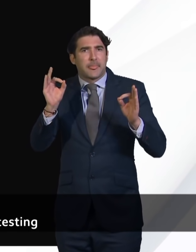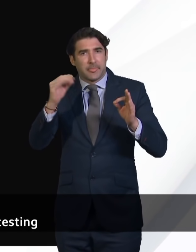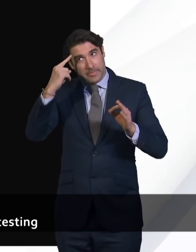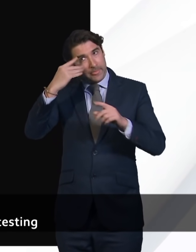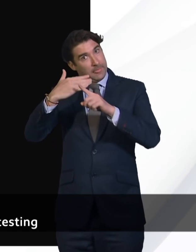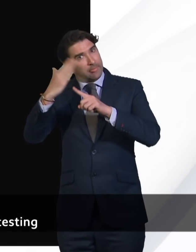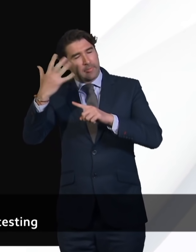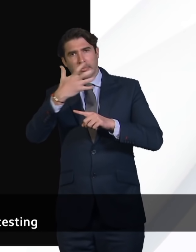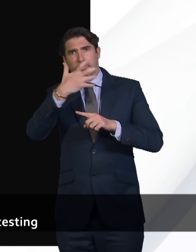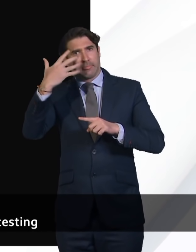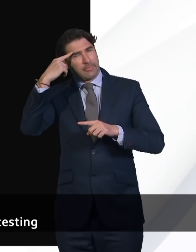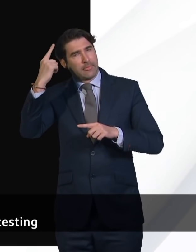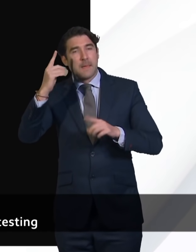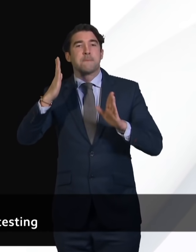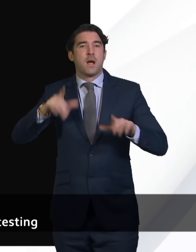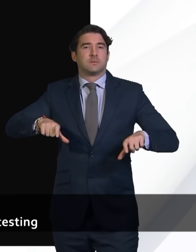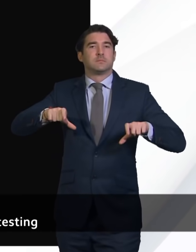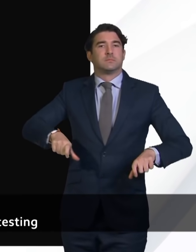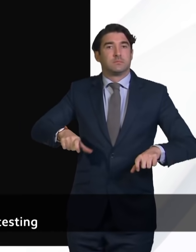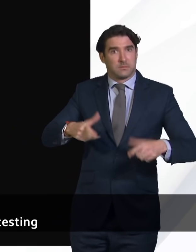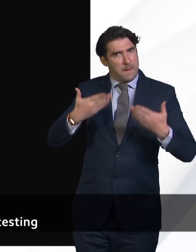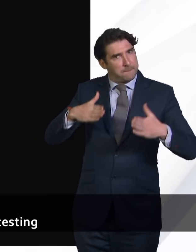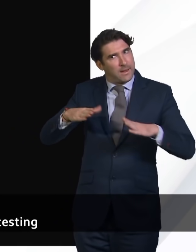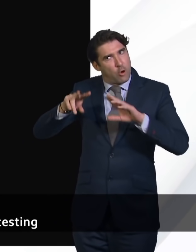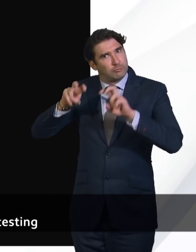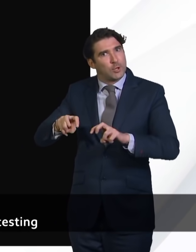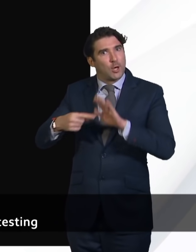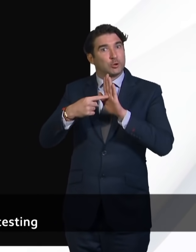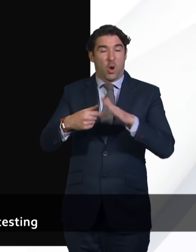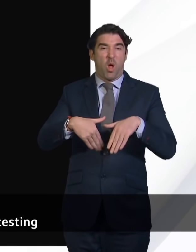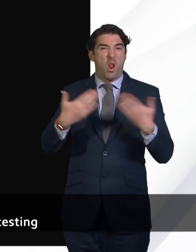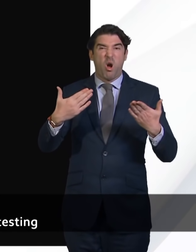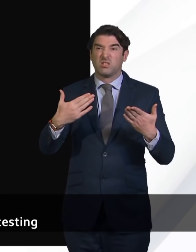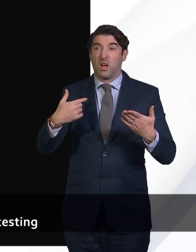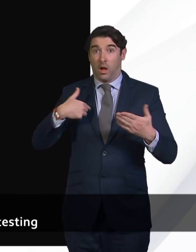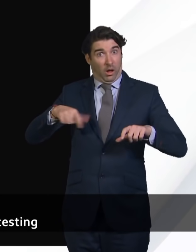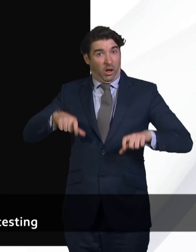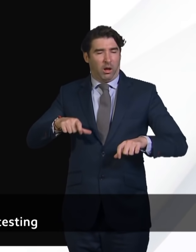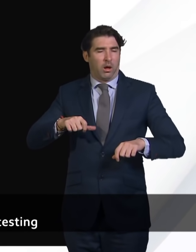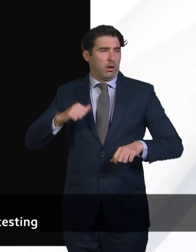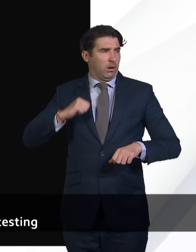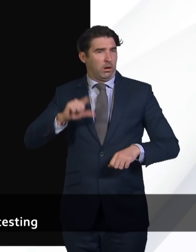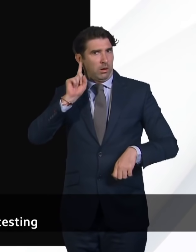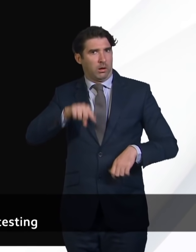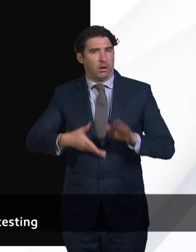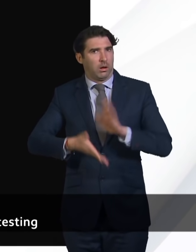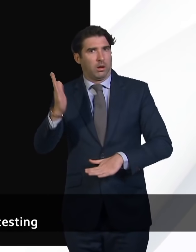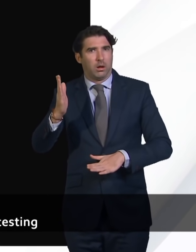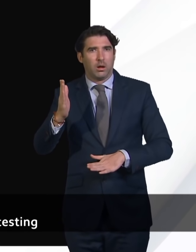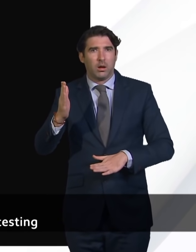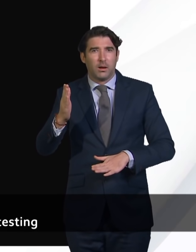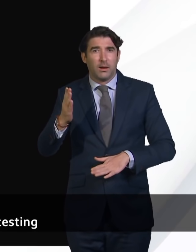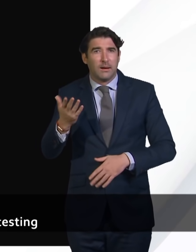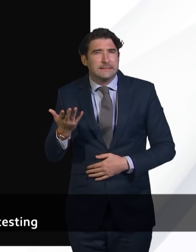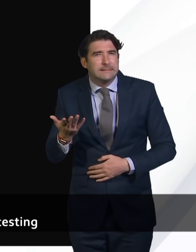fundamentally undermine whatever national or regional restrictions are in place? And on the point about the localised nature of